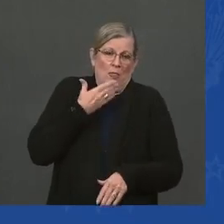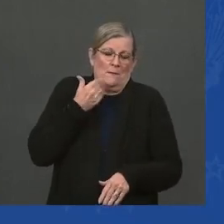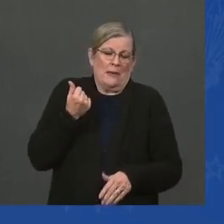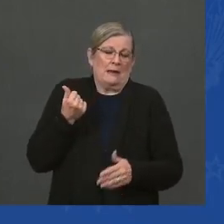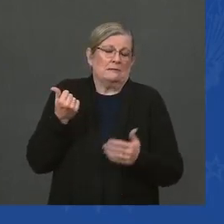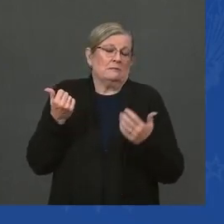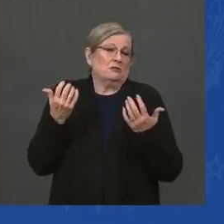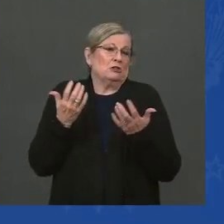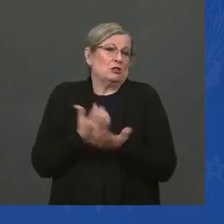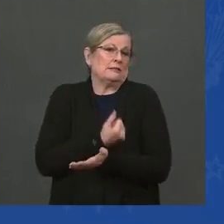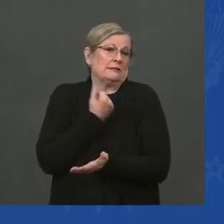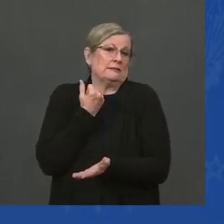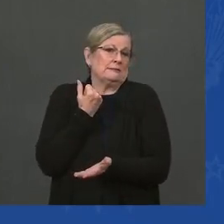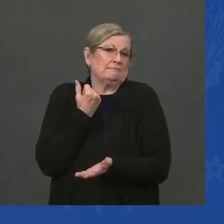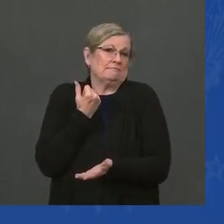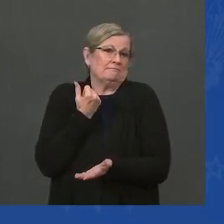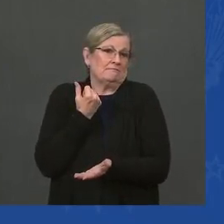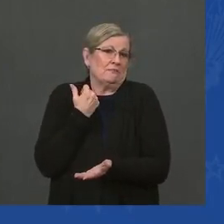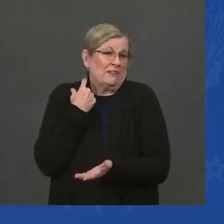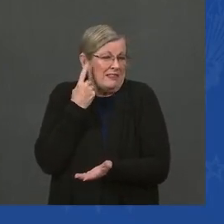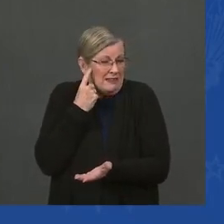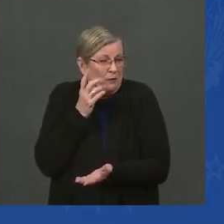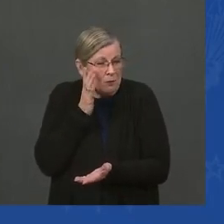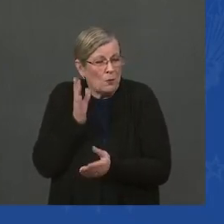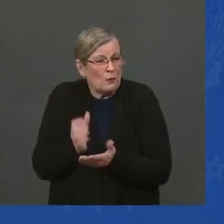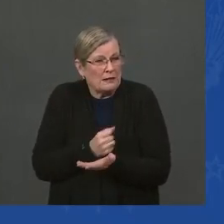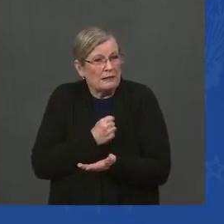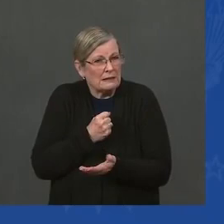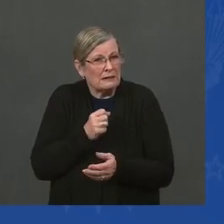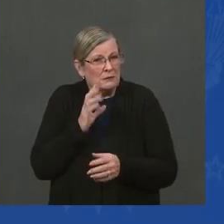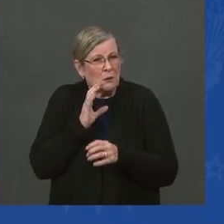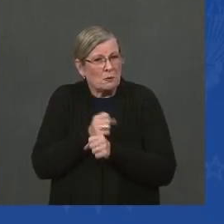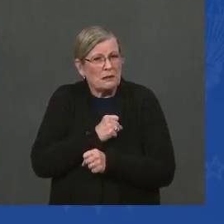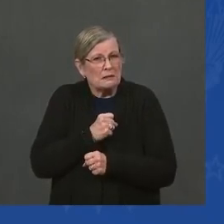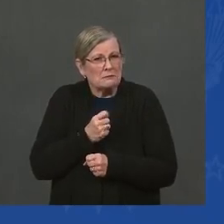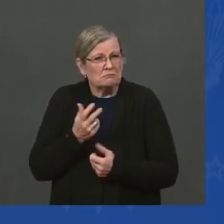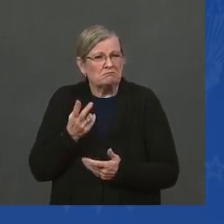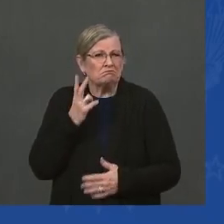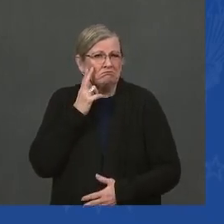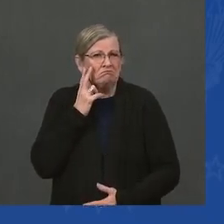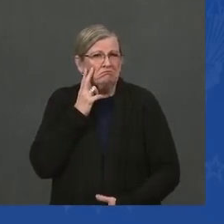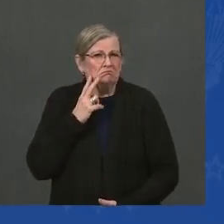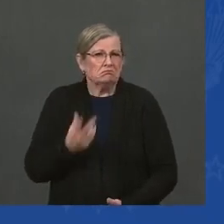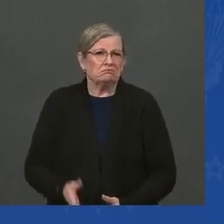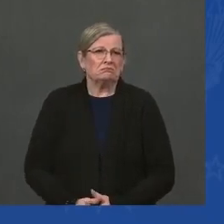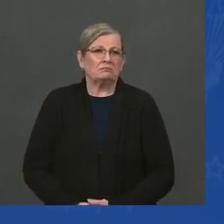win. Okay. All right. NPR. Scott?